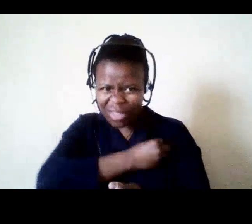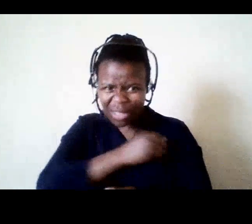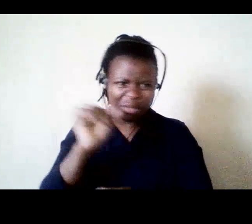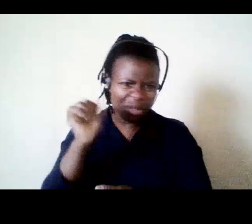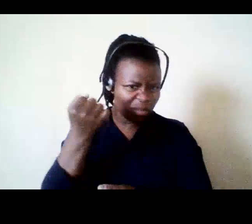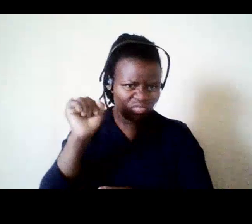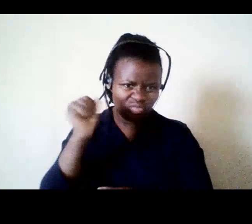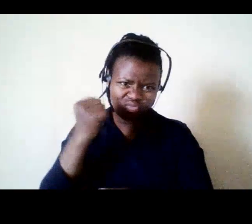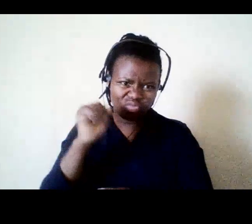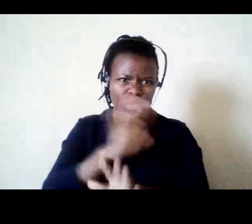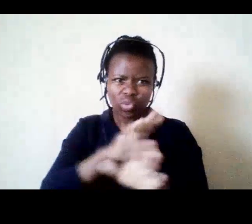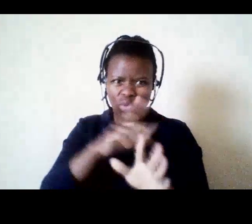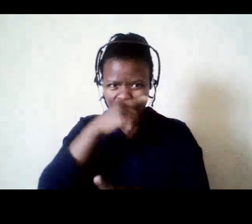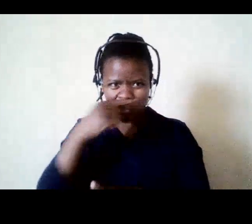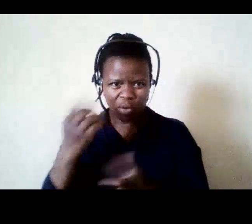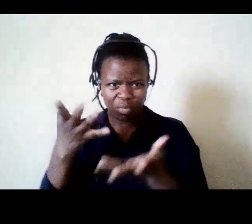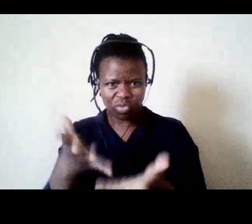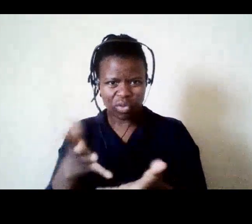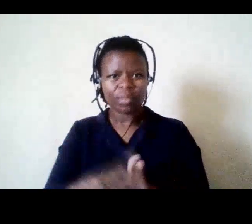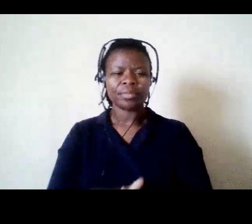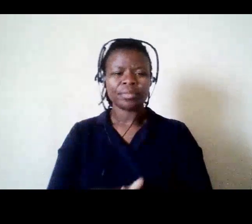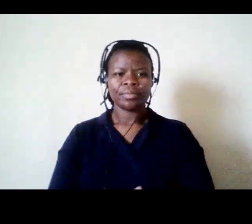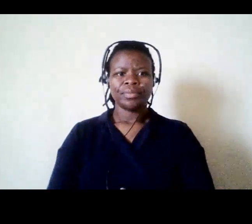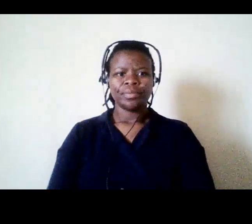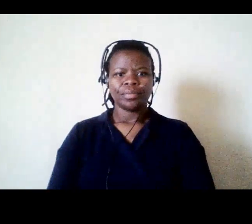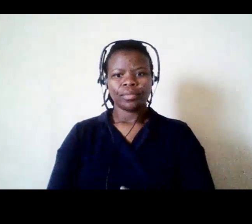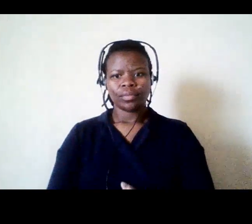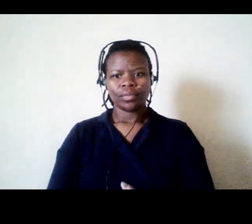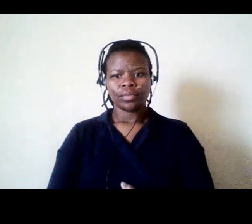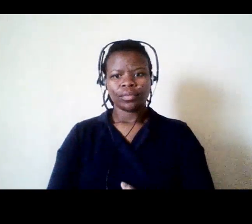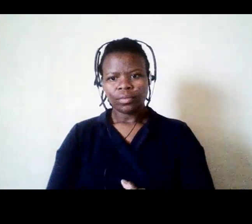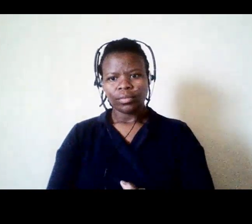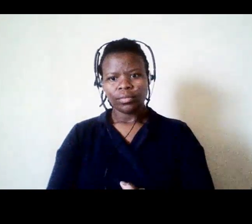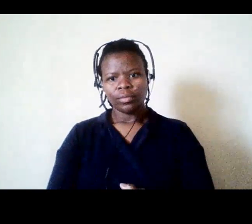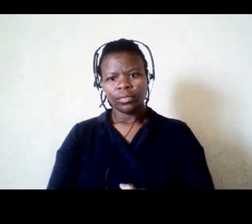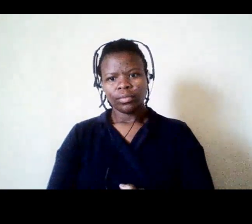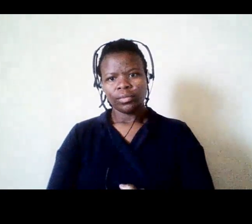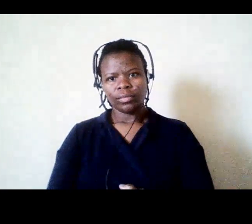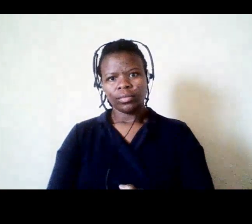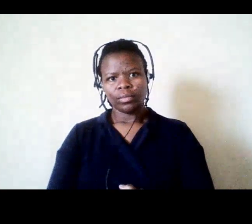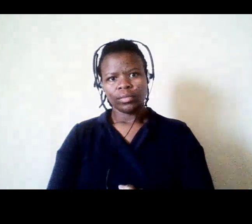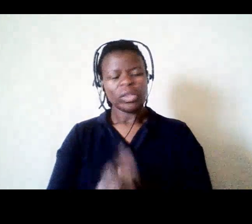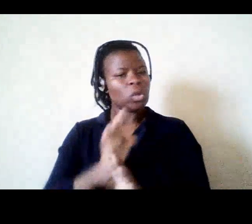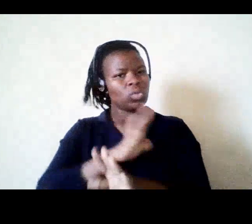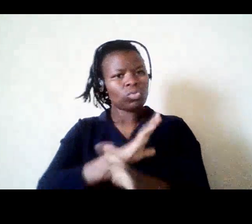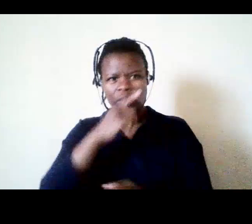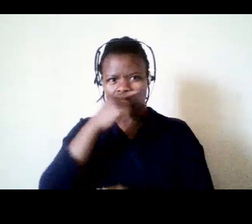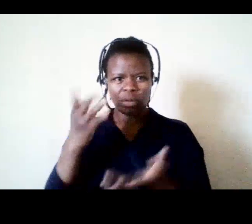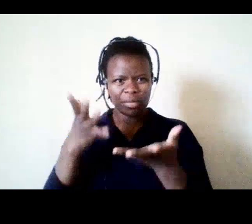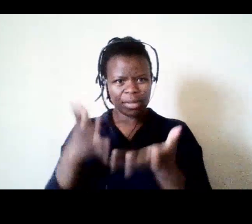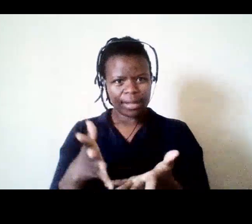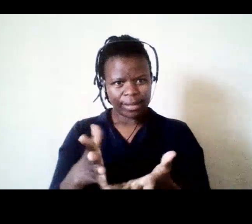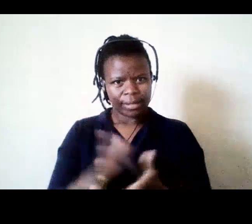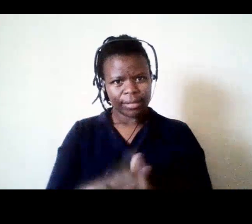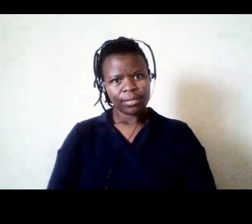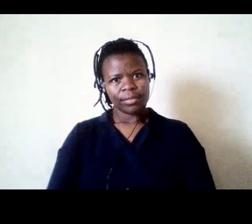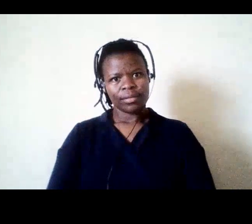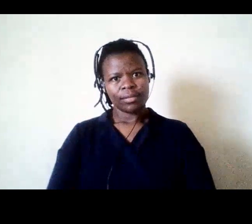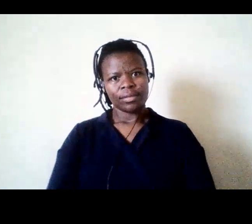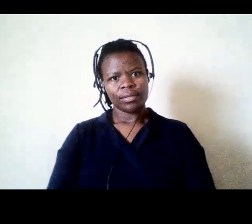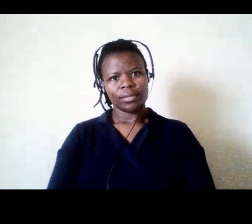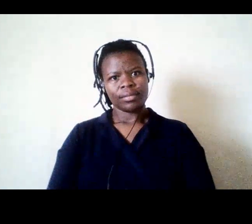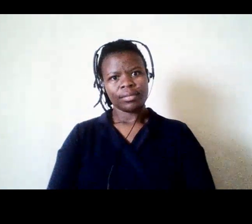my master's, I met one of my participants said, no, please don't call me a person with a disability. So ask the person with a disability. They are the best